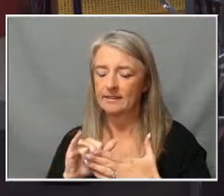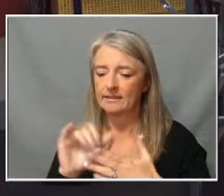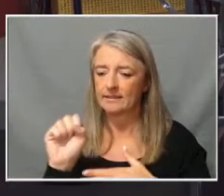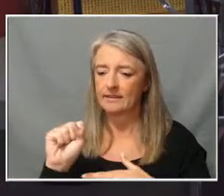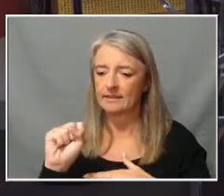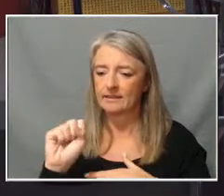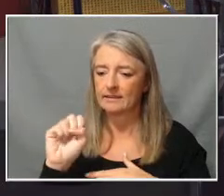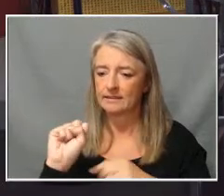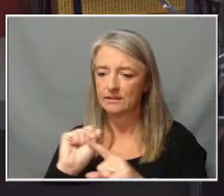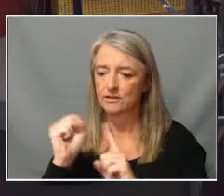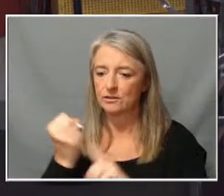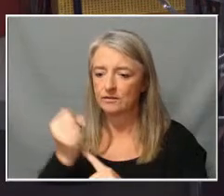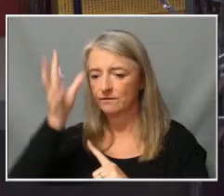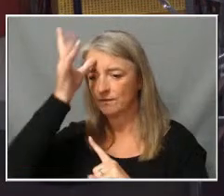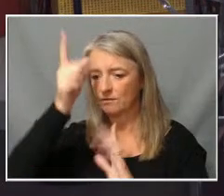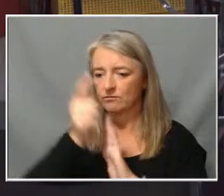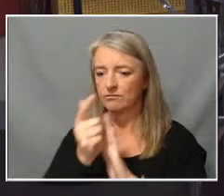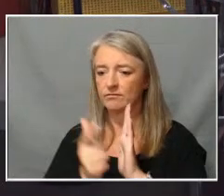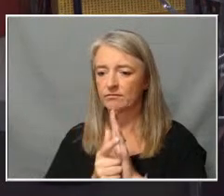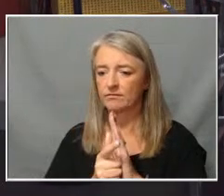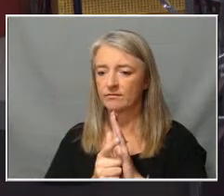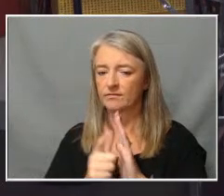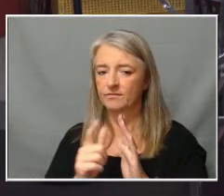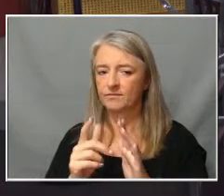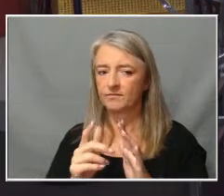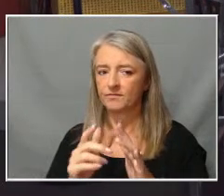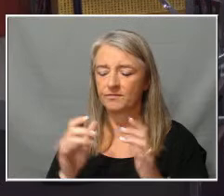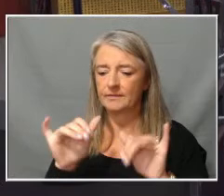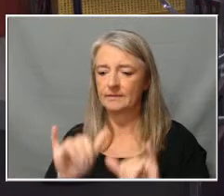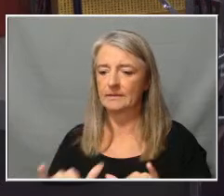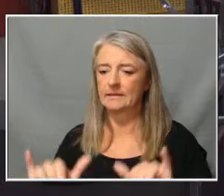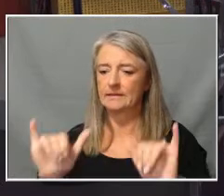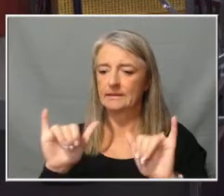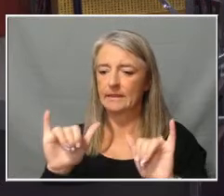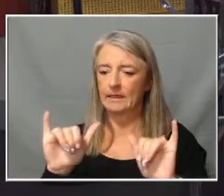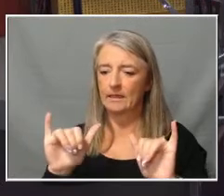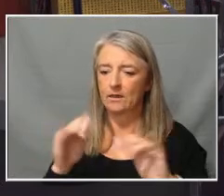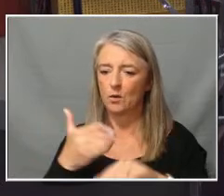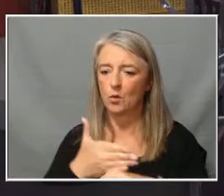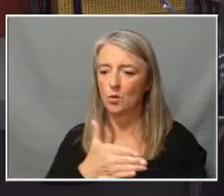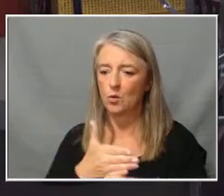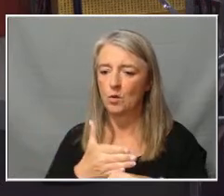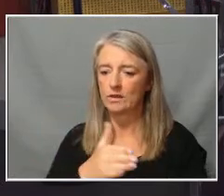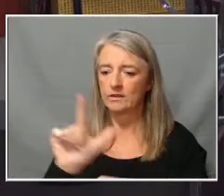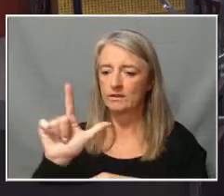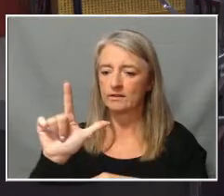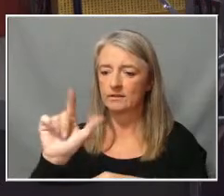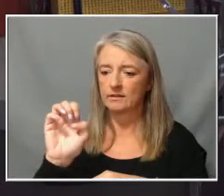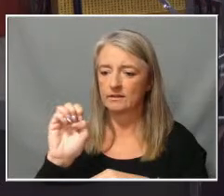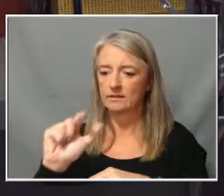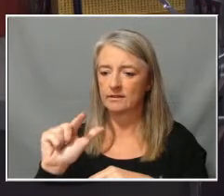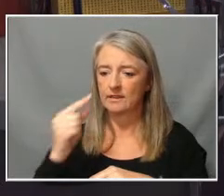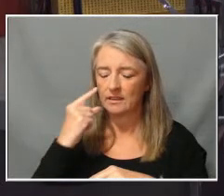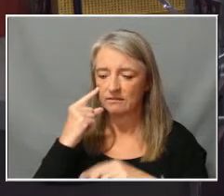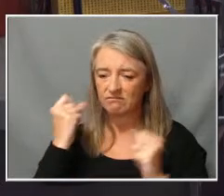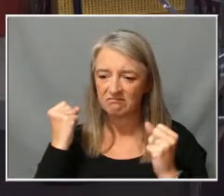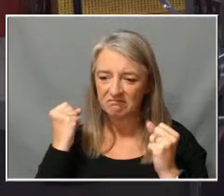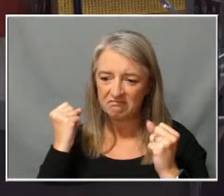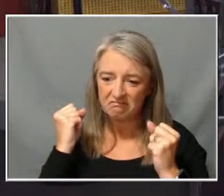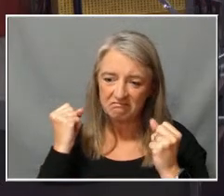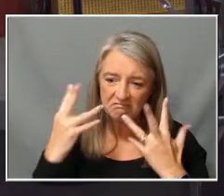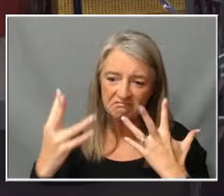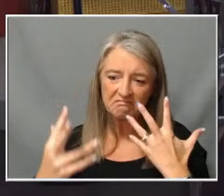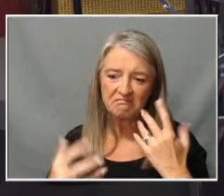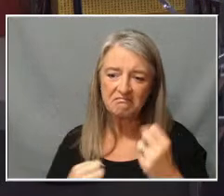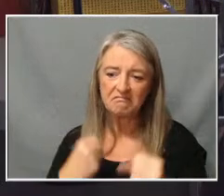My father-in-law has been he has had the same wooden leg for decades. He's